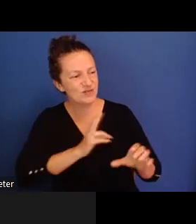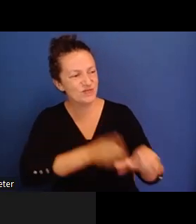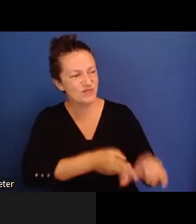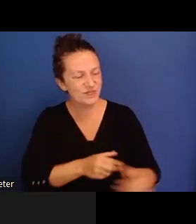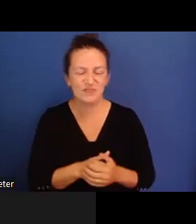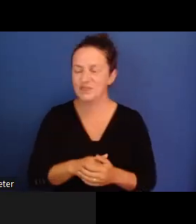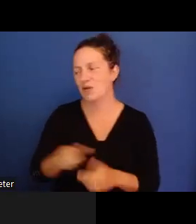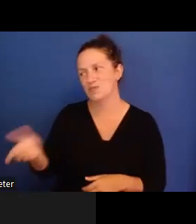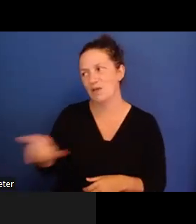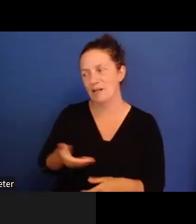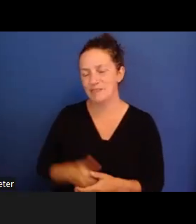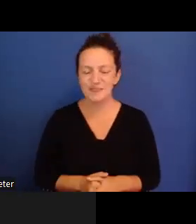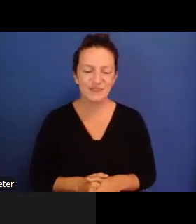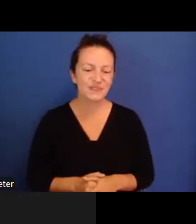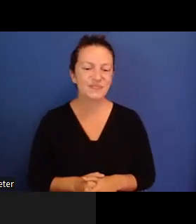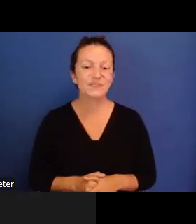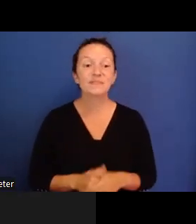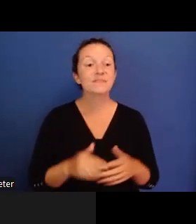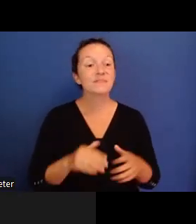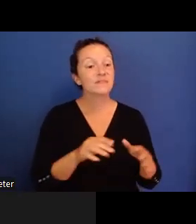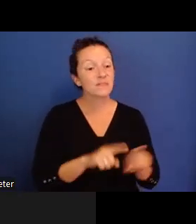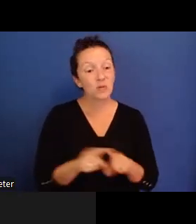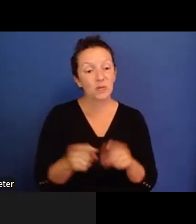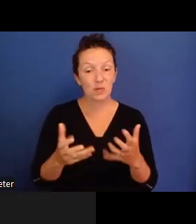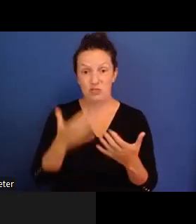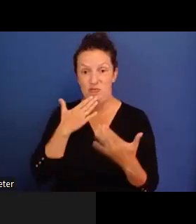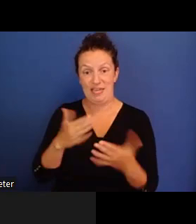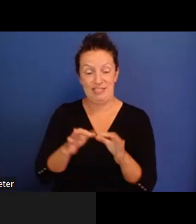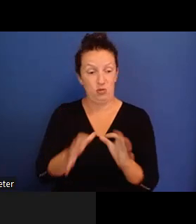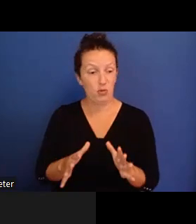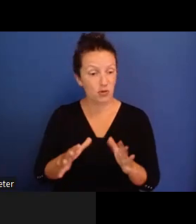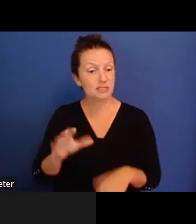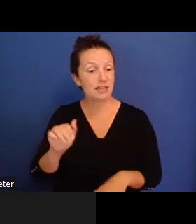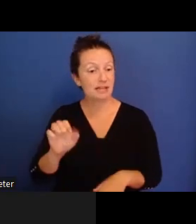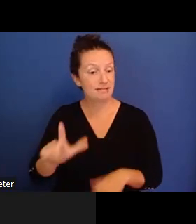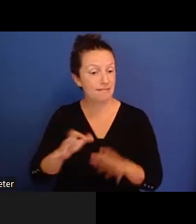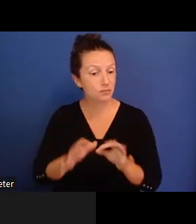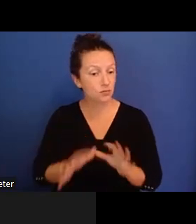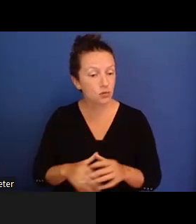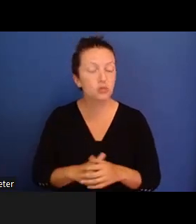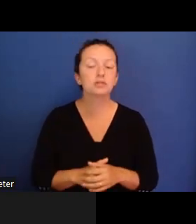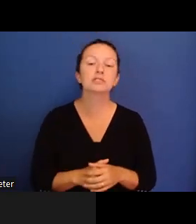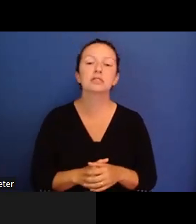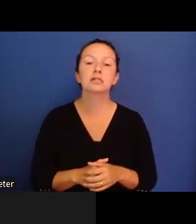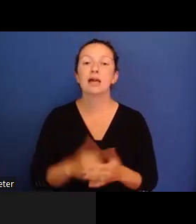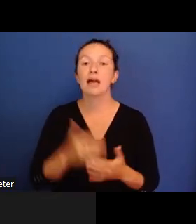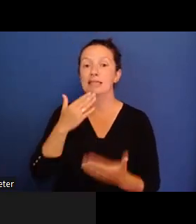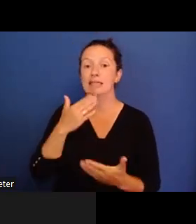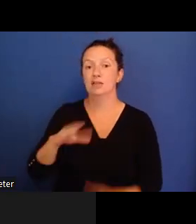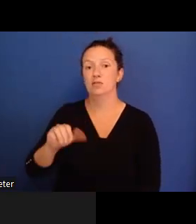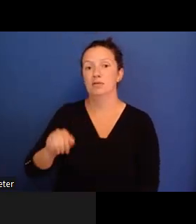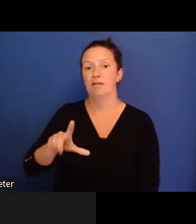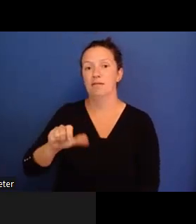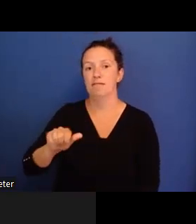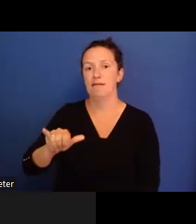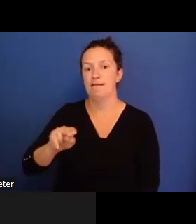welcome. I also want to thank our ASL interpreters, and I want to thank Elena for being here